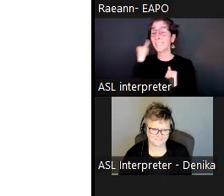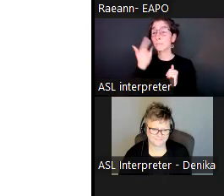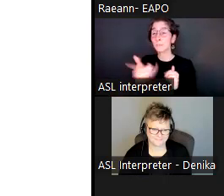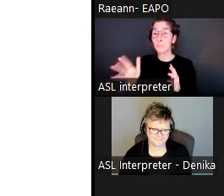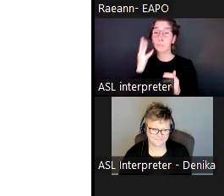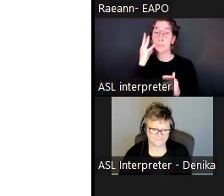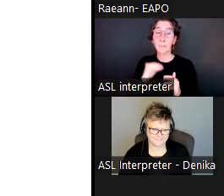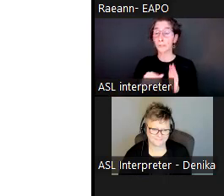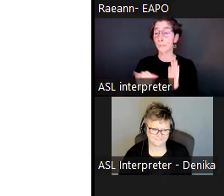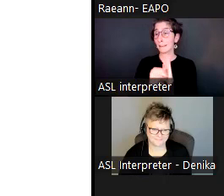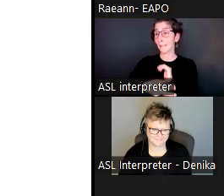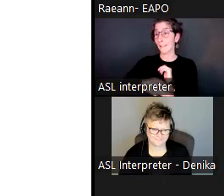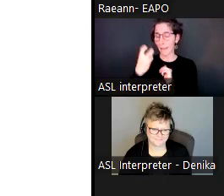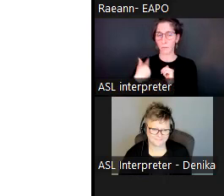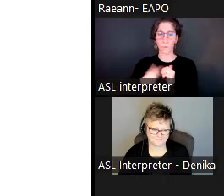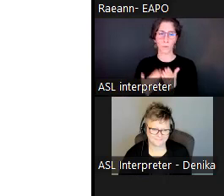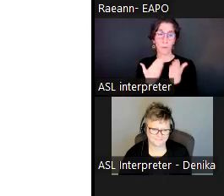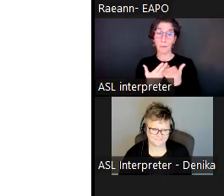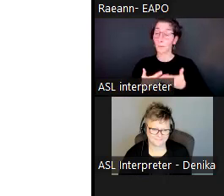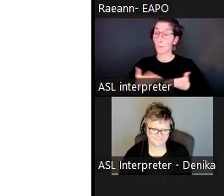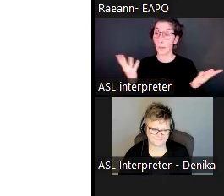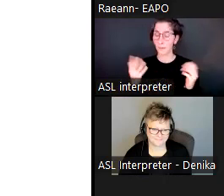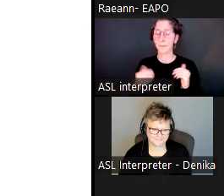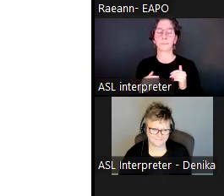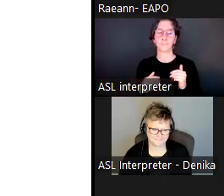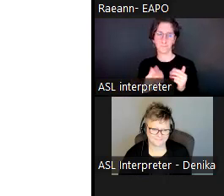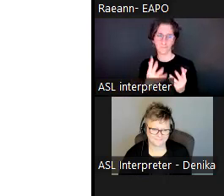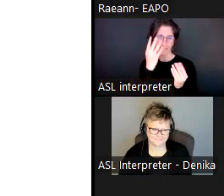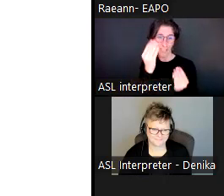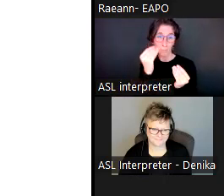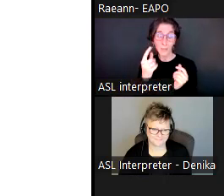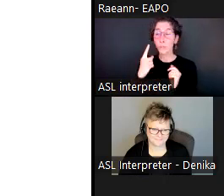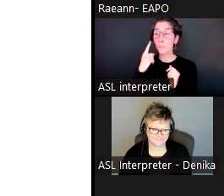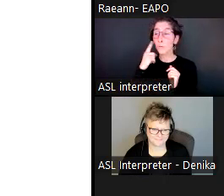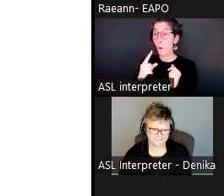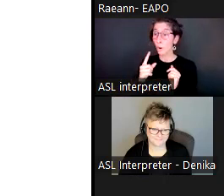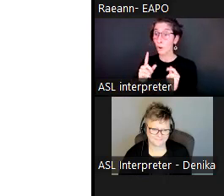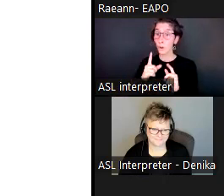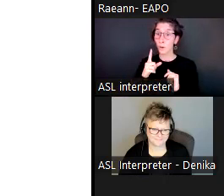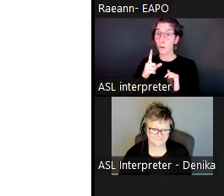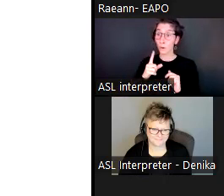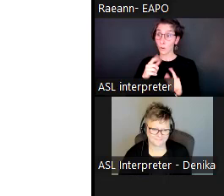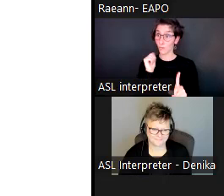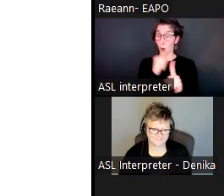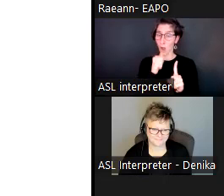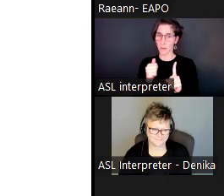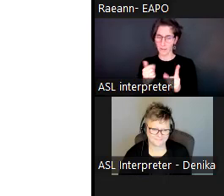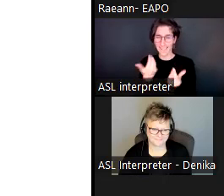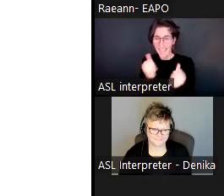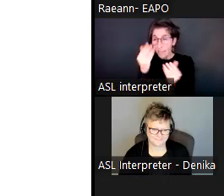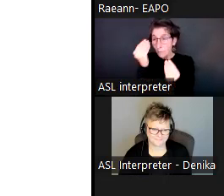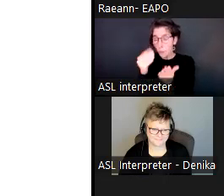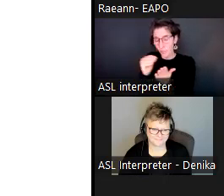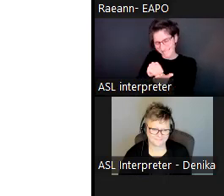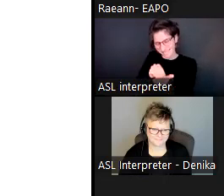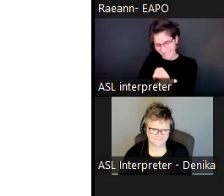is what we recommend you do. Gather all the information pertaining to the fraud. Contact the 2 credit